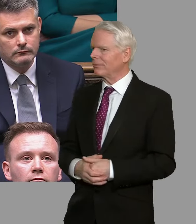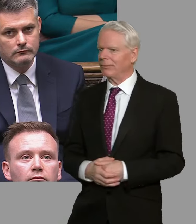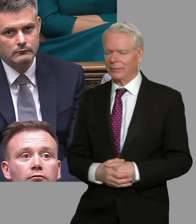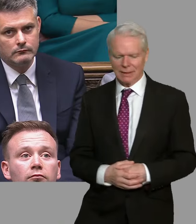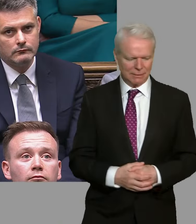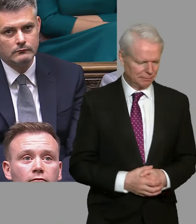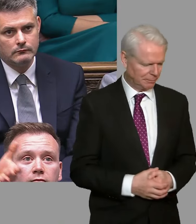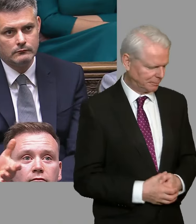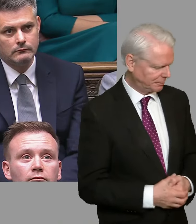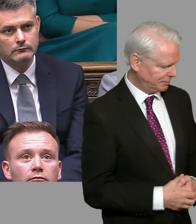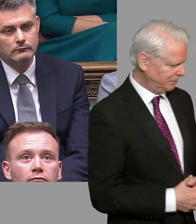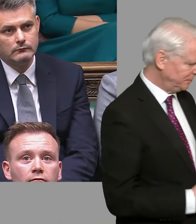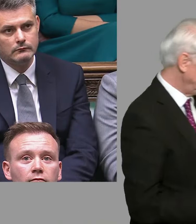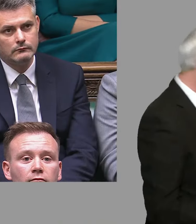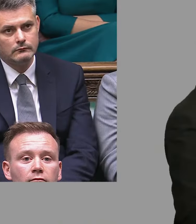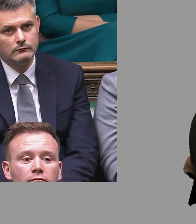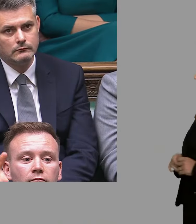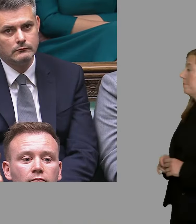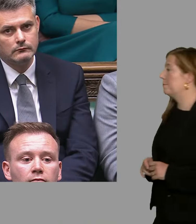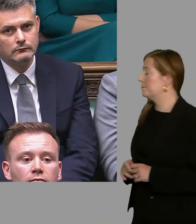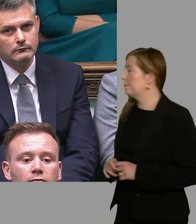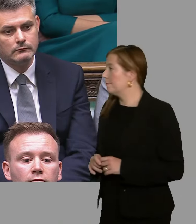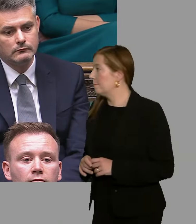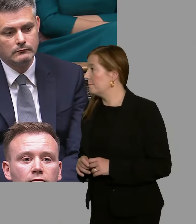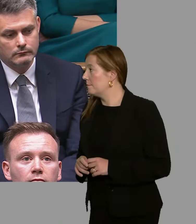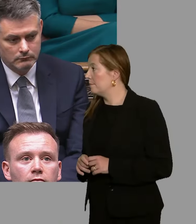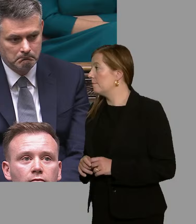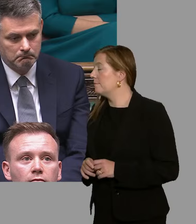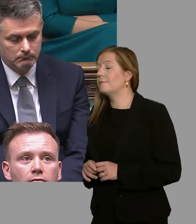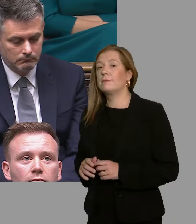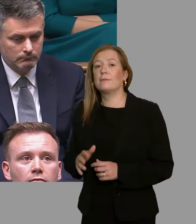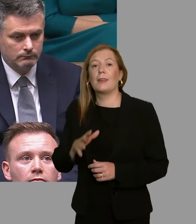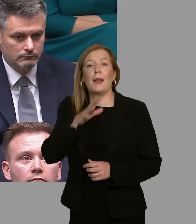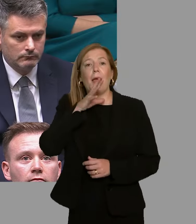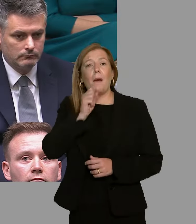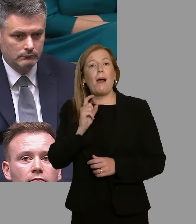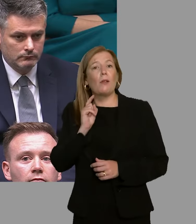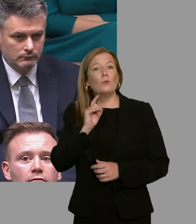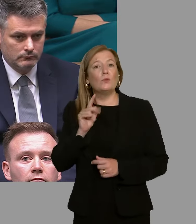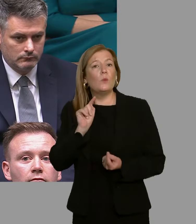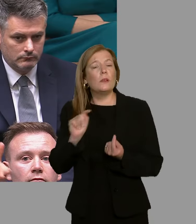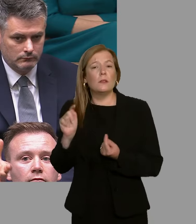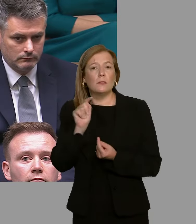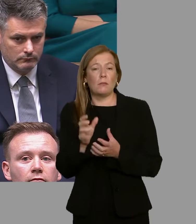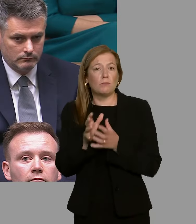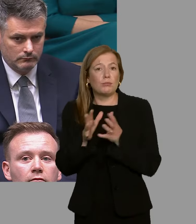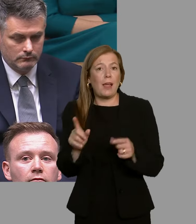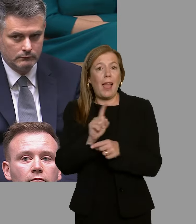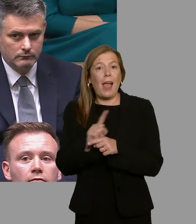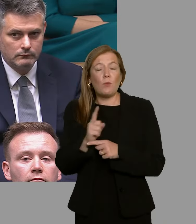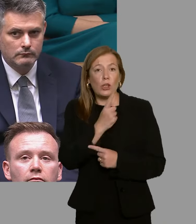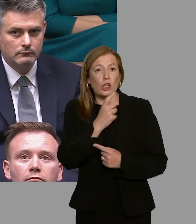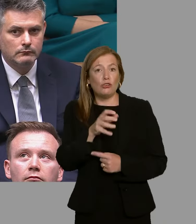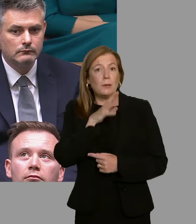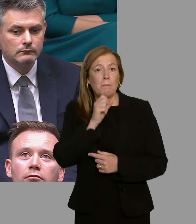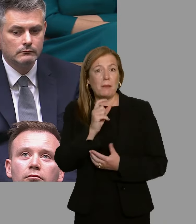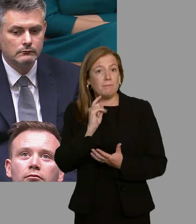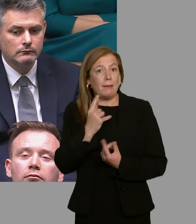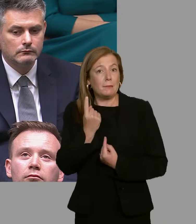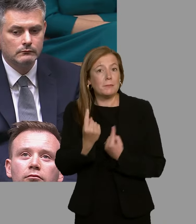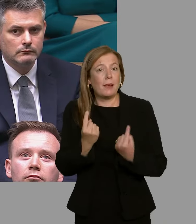50. In my constituency, I'm working with Andy's Man Club in Maltby, the Learning Community in Dinnington, and Better Today in Kiverton Park to try and